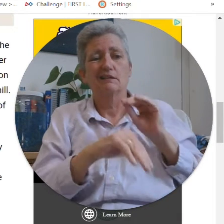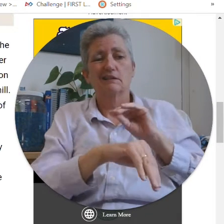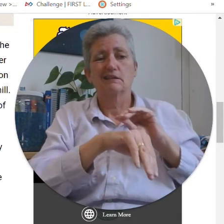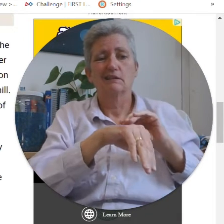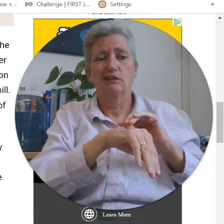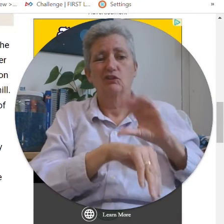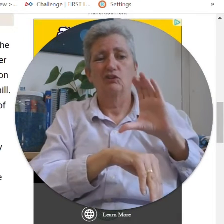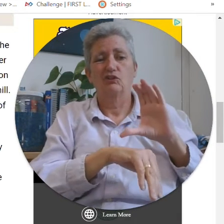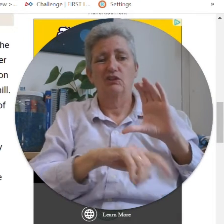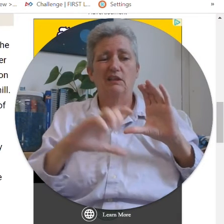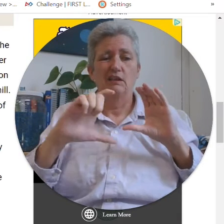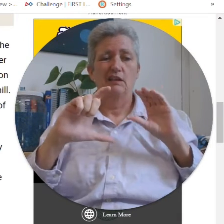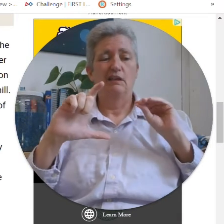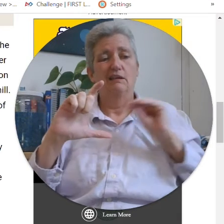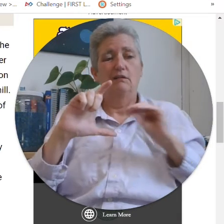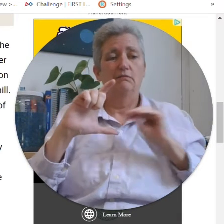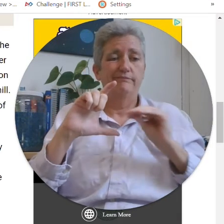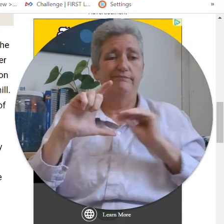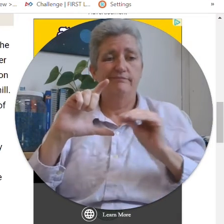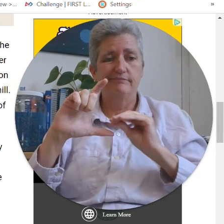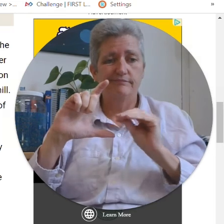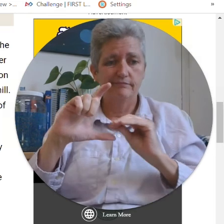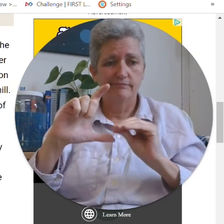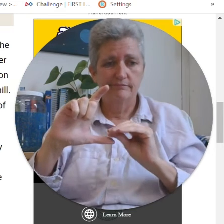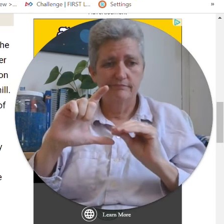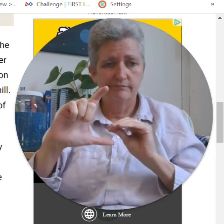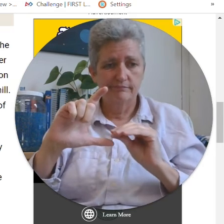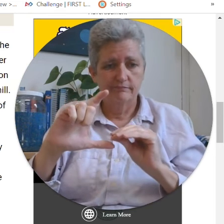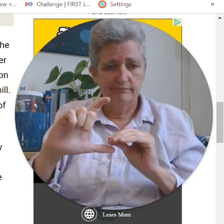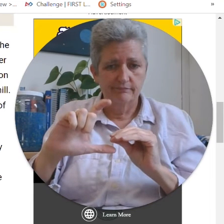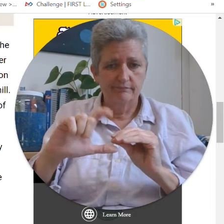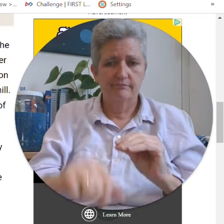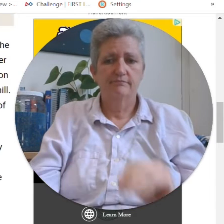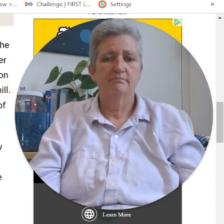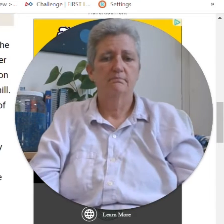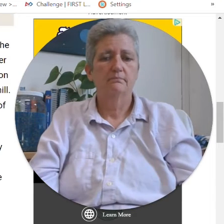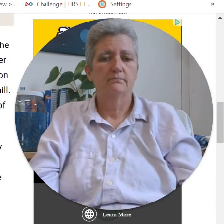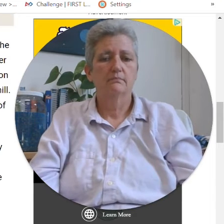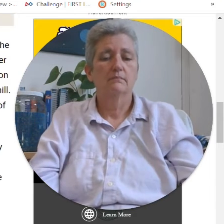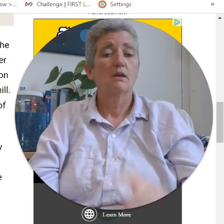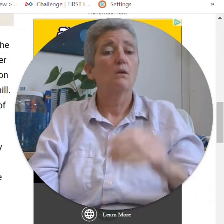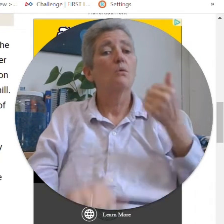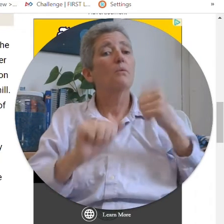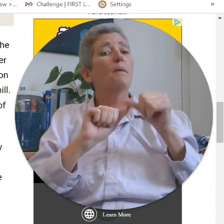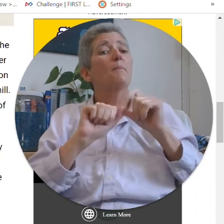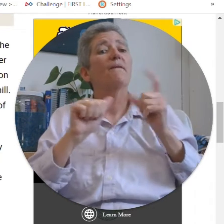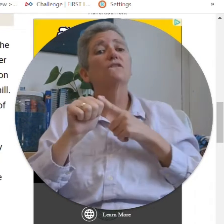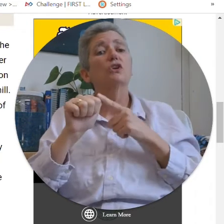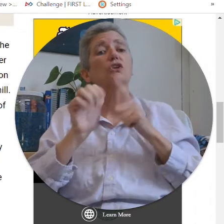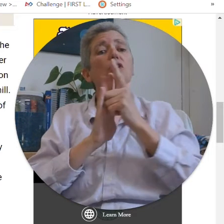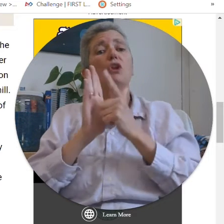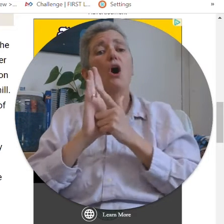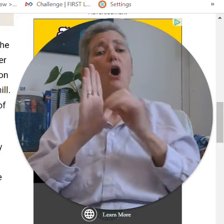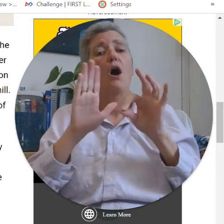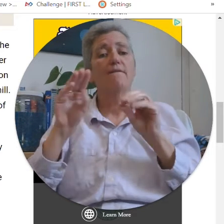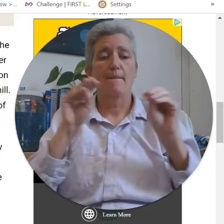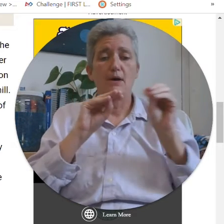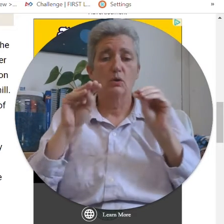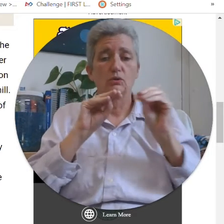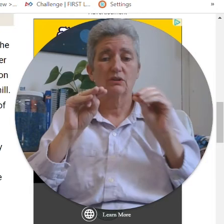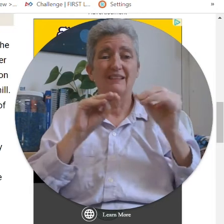less energy, so there's less potential energy as it gets lower to the ground. That first law of